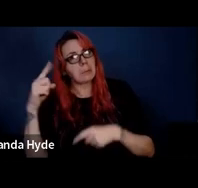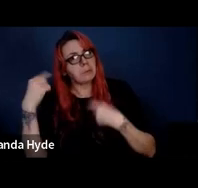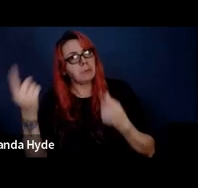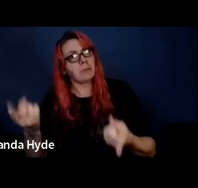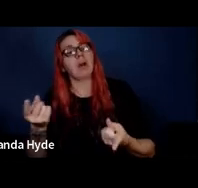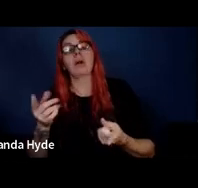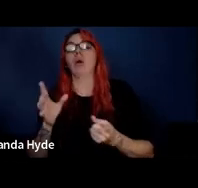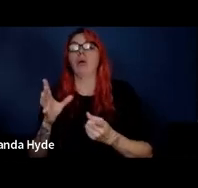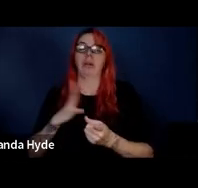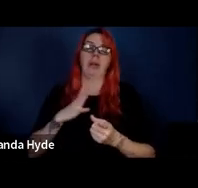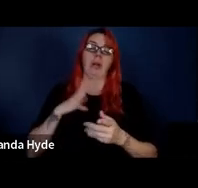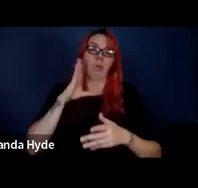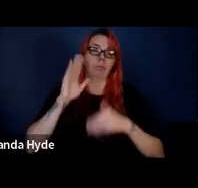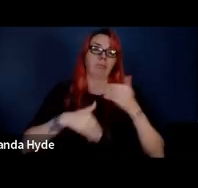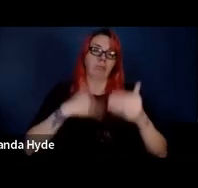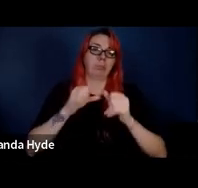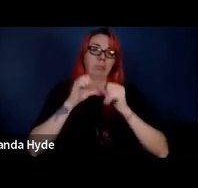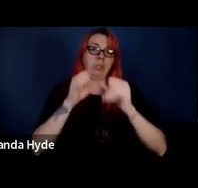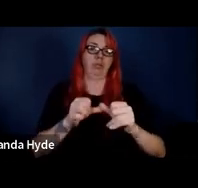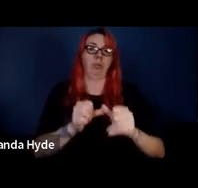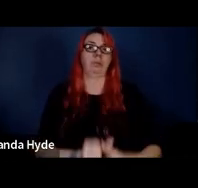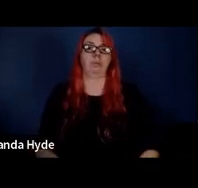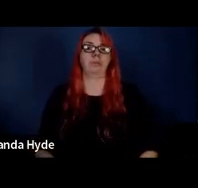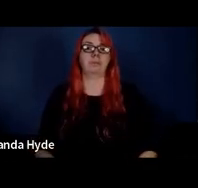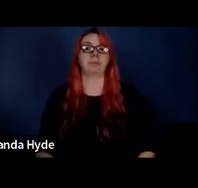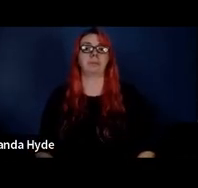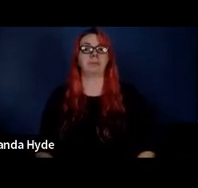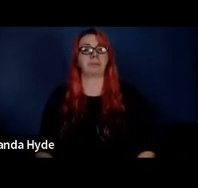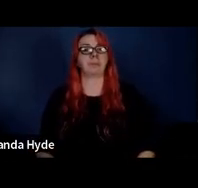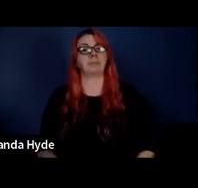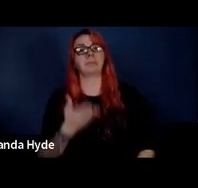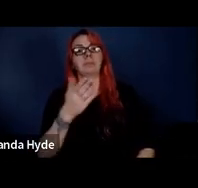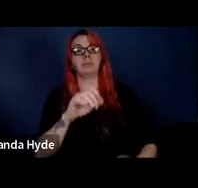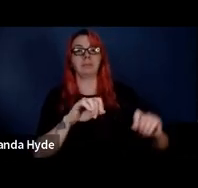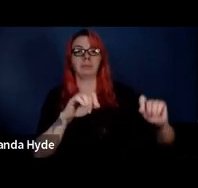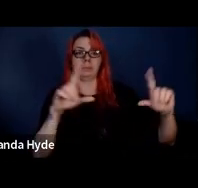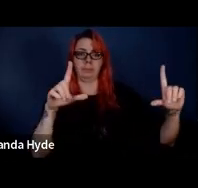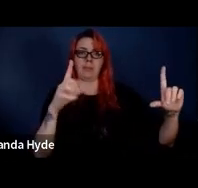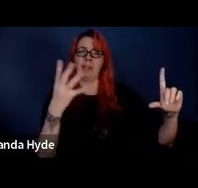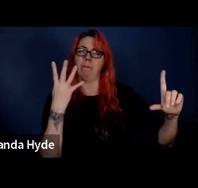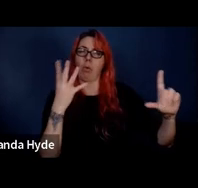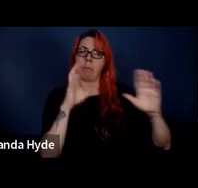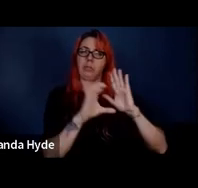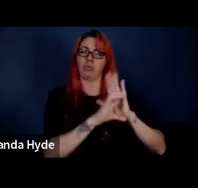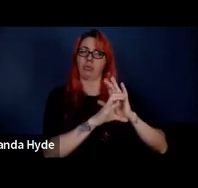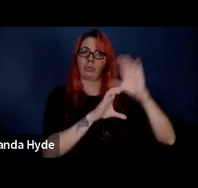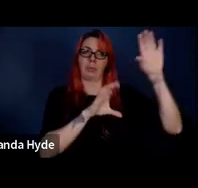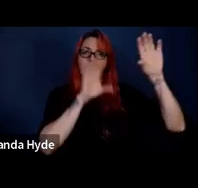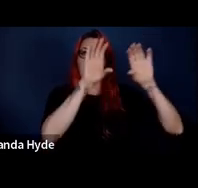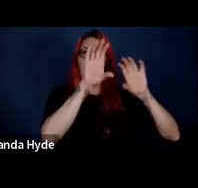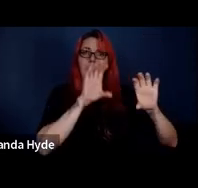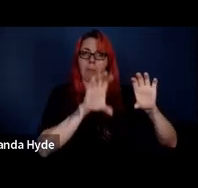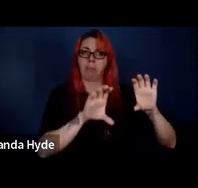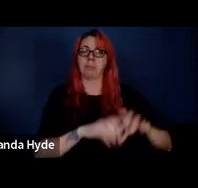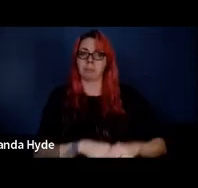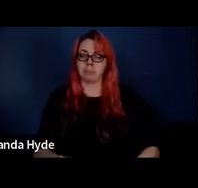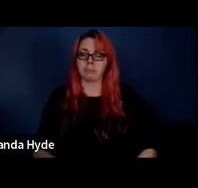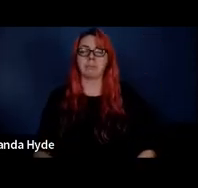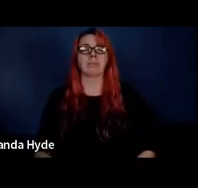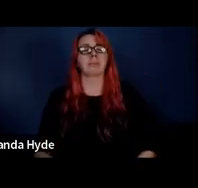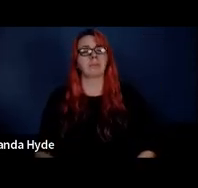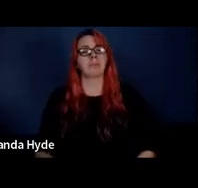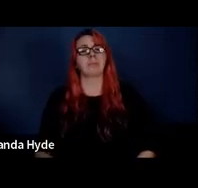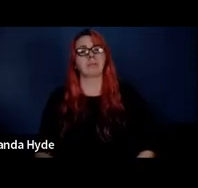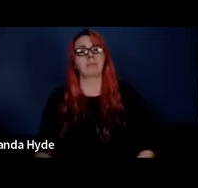So this piece then is, I included this because I think it's so important that I find sometimes when I'm in, engagements with folks,